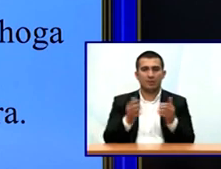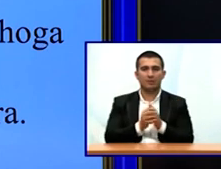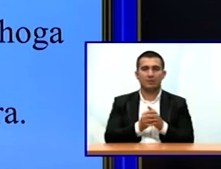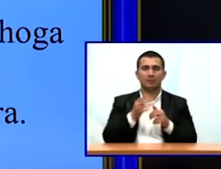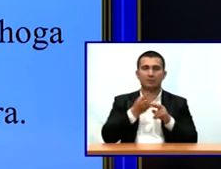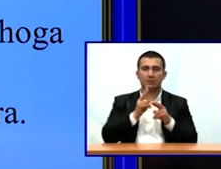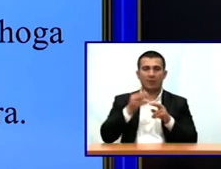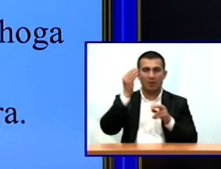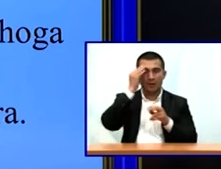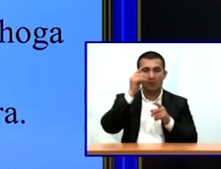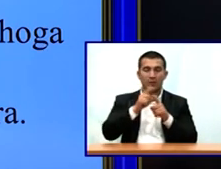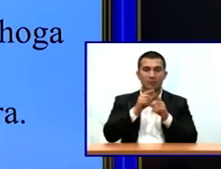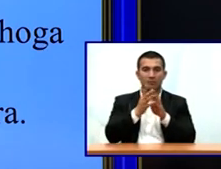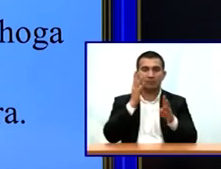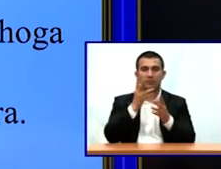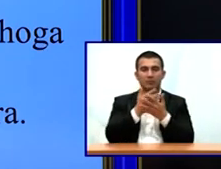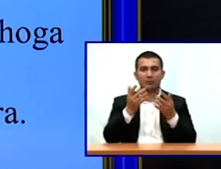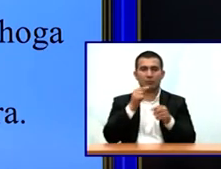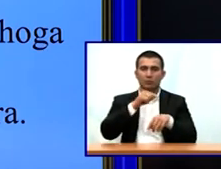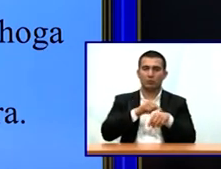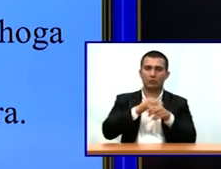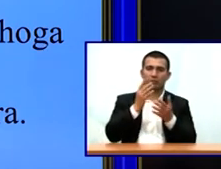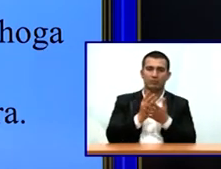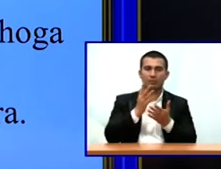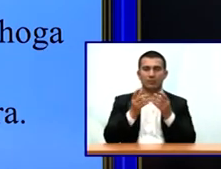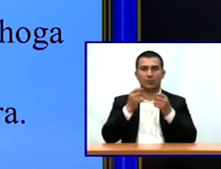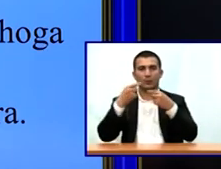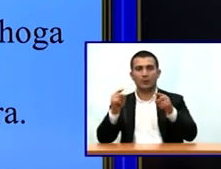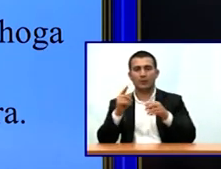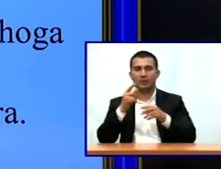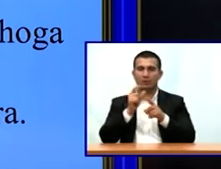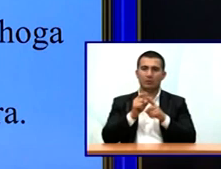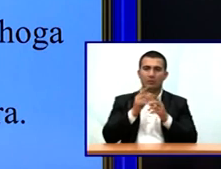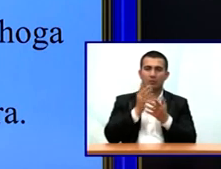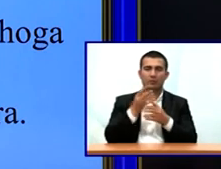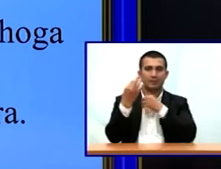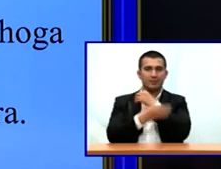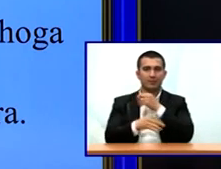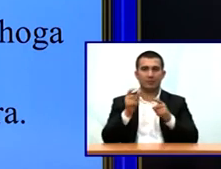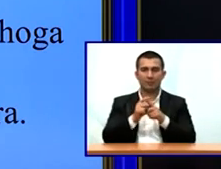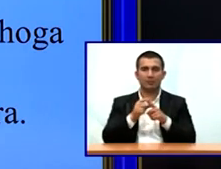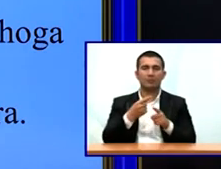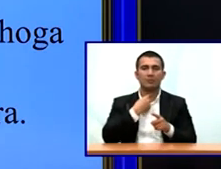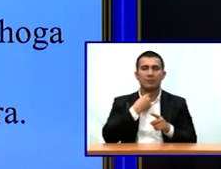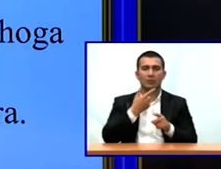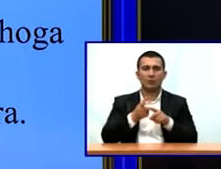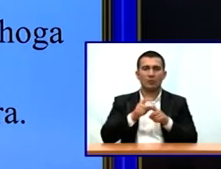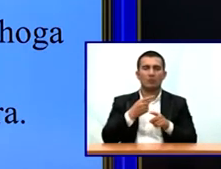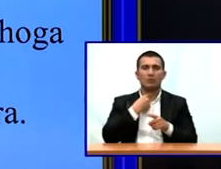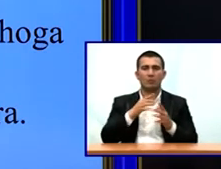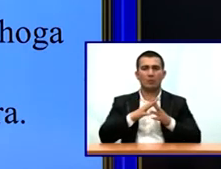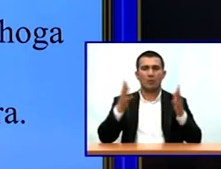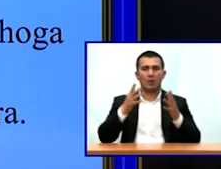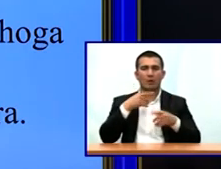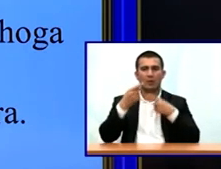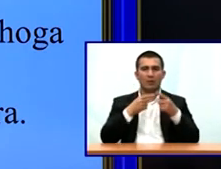darajasi ijobiy yoki salbiylik xususiyatiga ko'ra farqlanadi va oxirgisi nutqda ko'p yoki